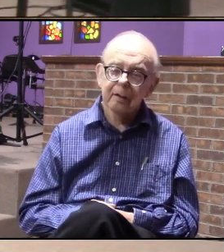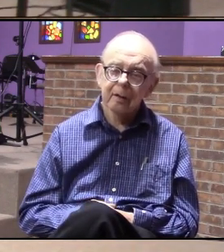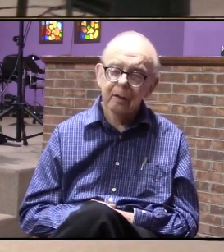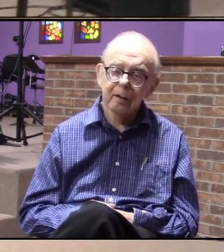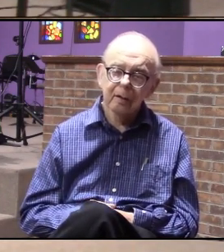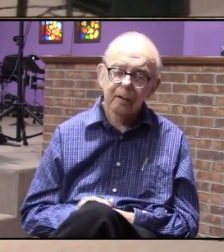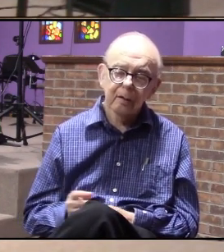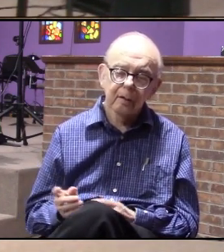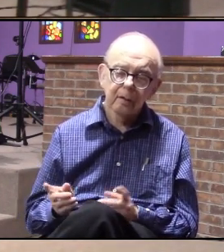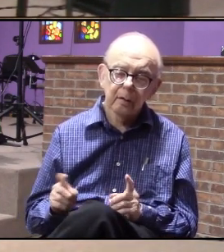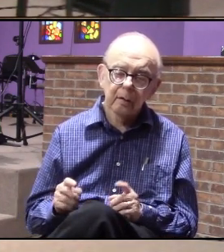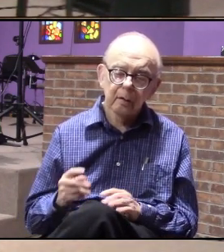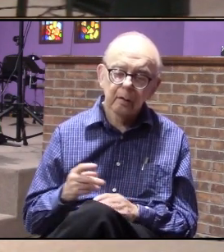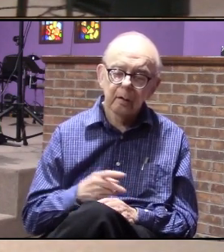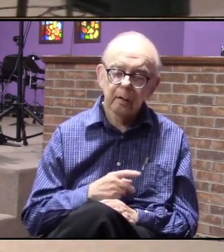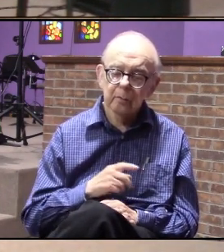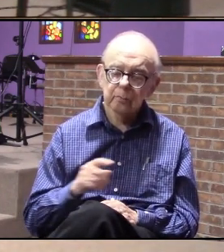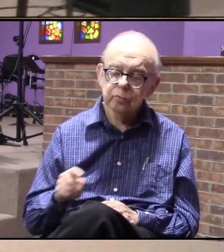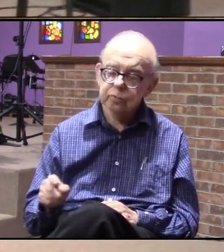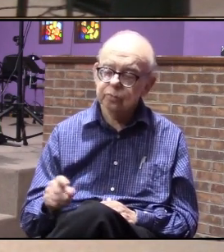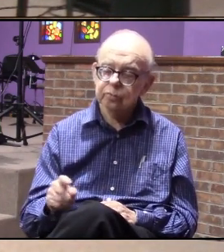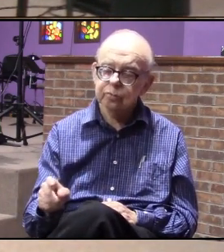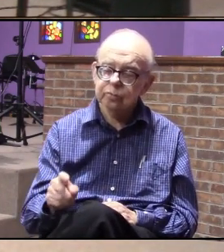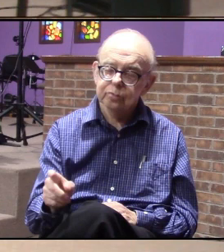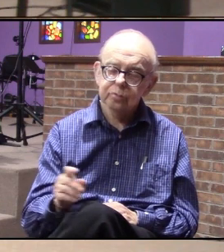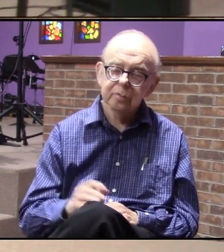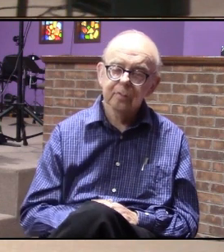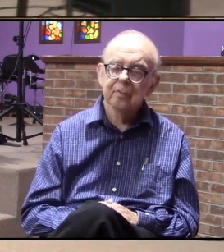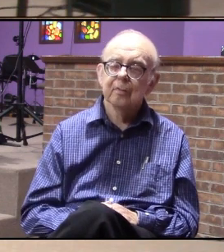And when the sheep wanders,